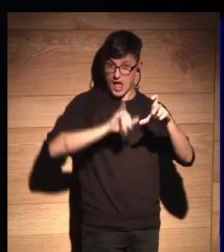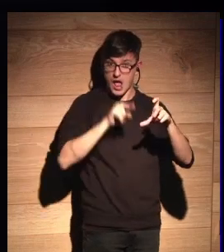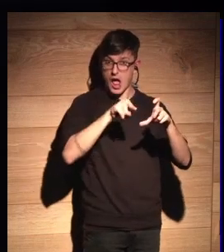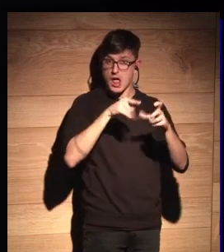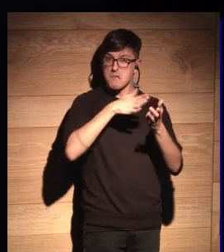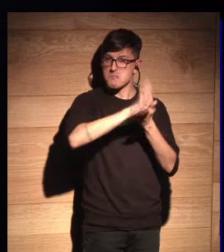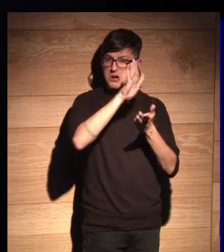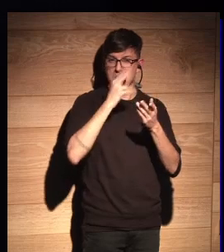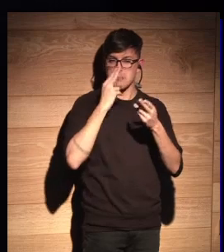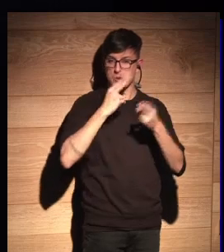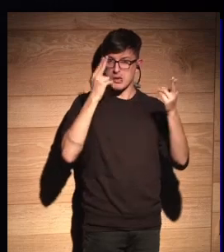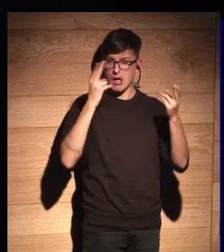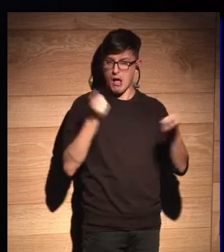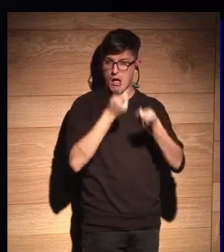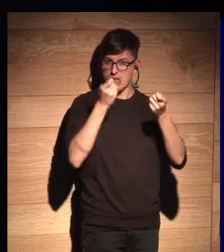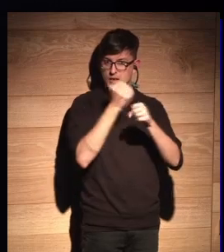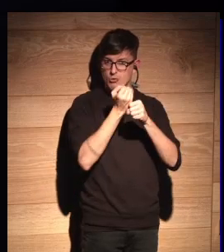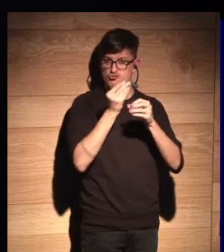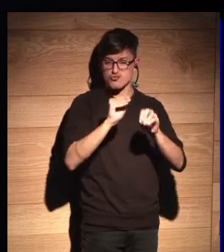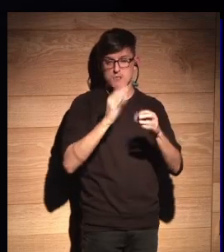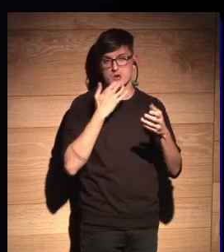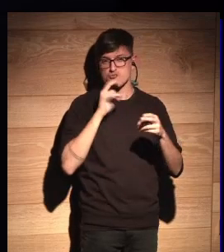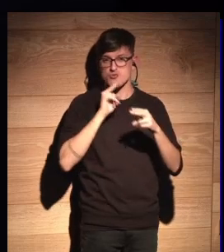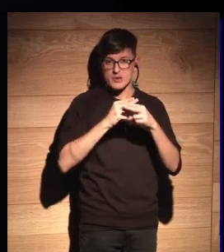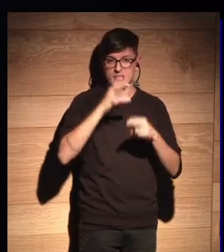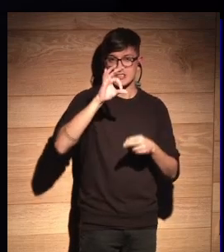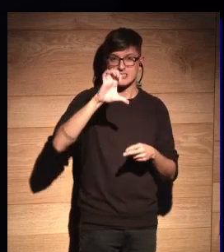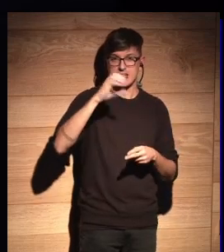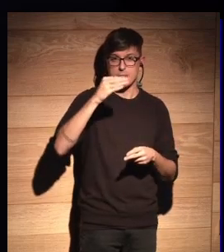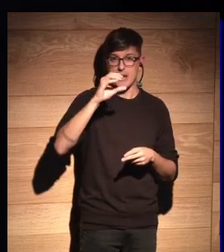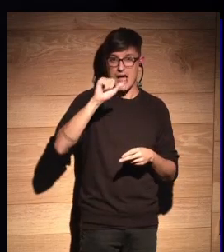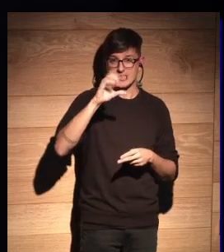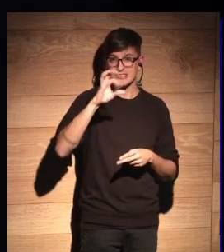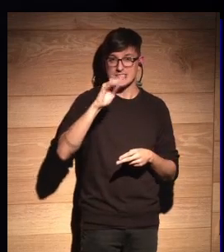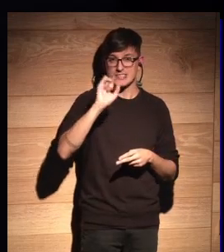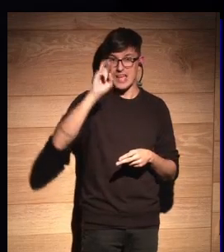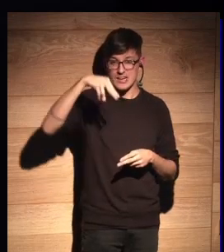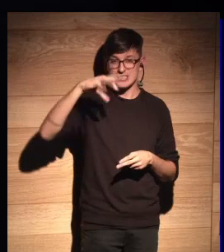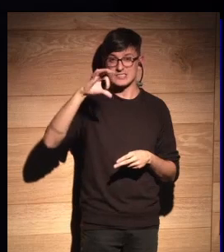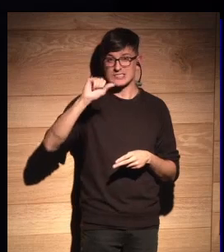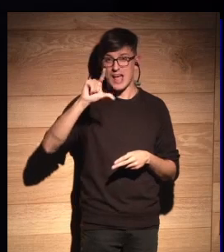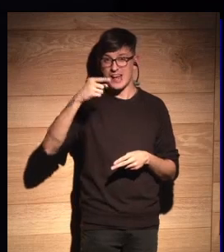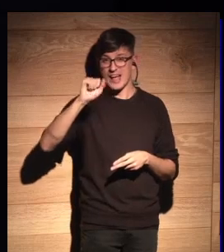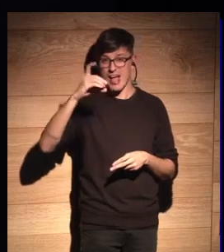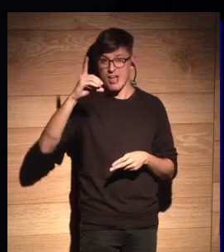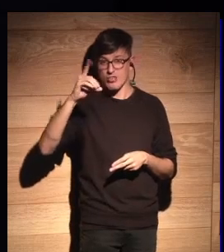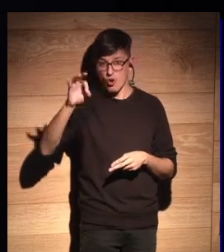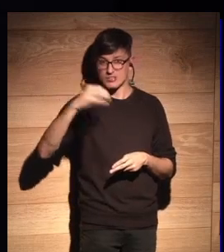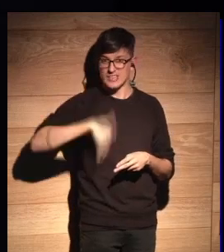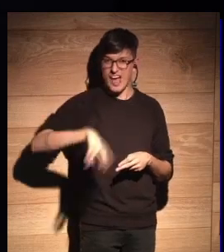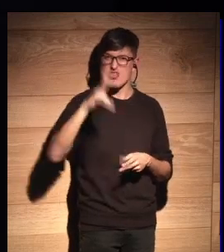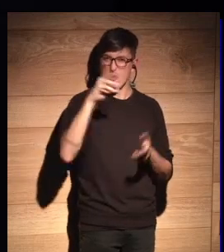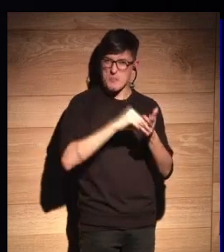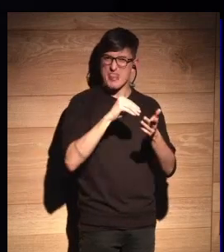to mention one name, Sebastião Salgado won the prize twice, so that means something.